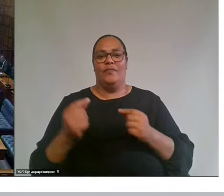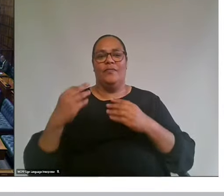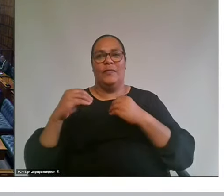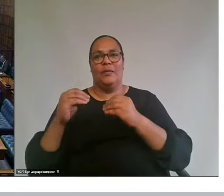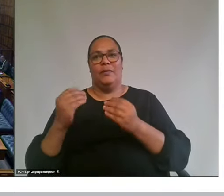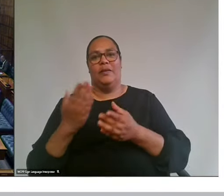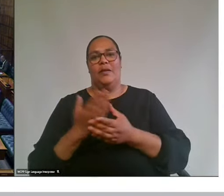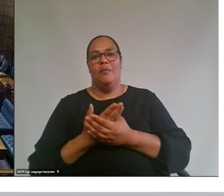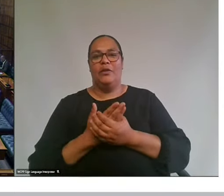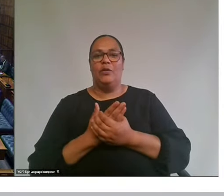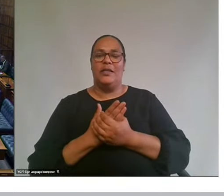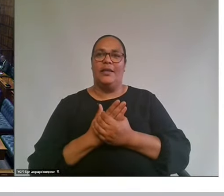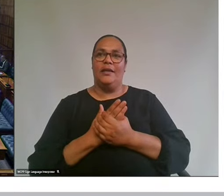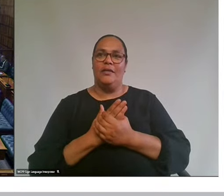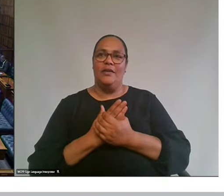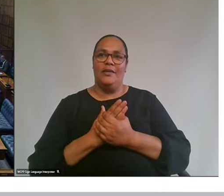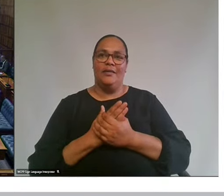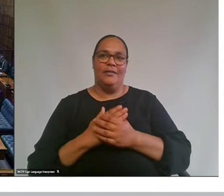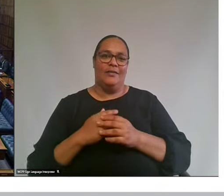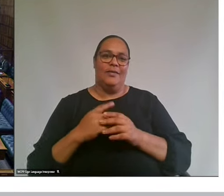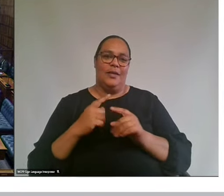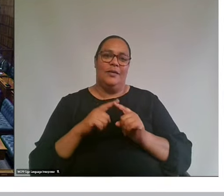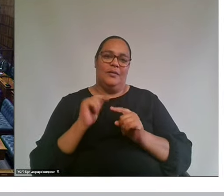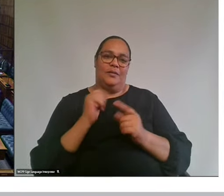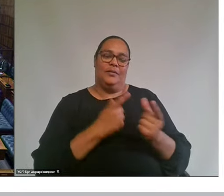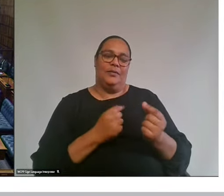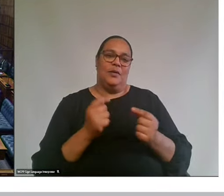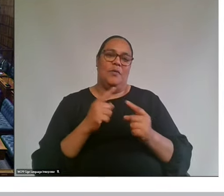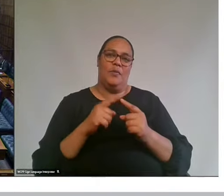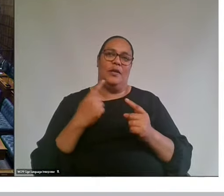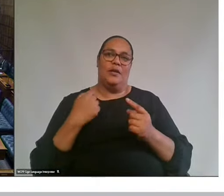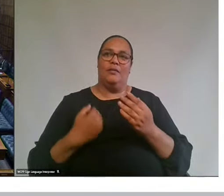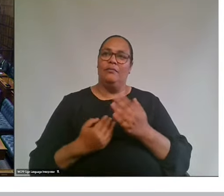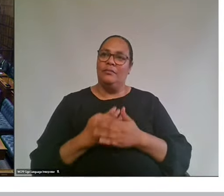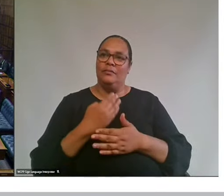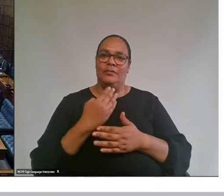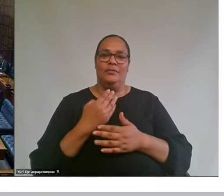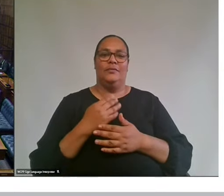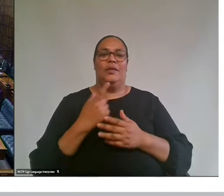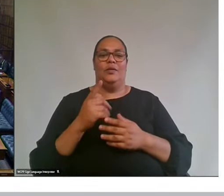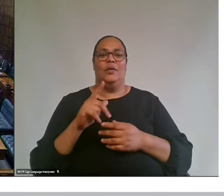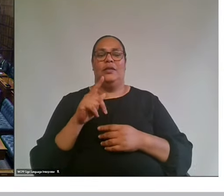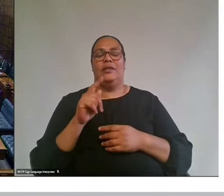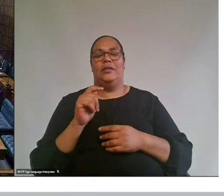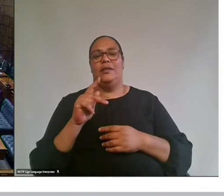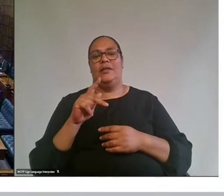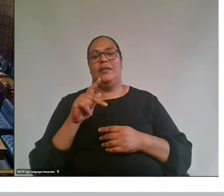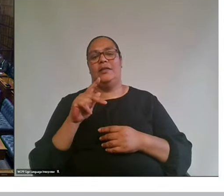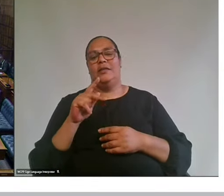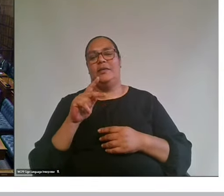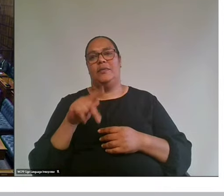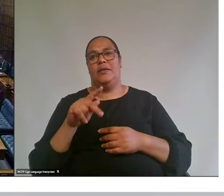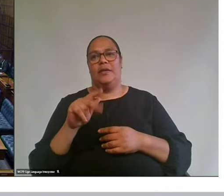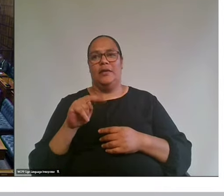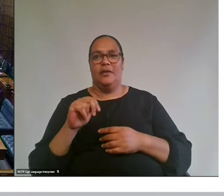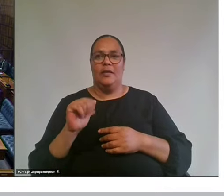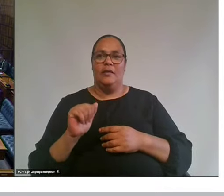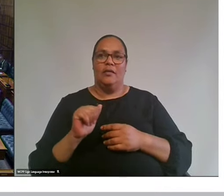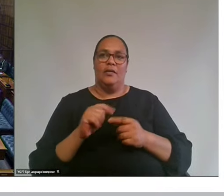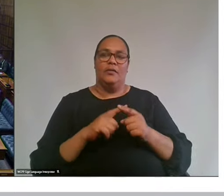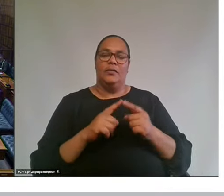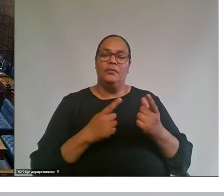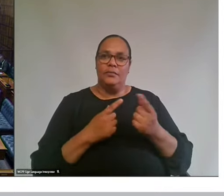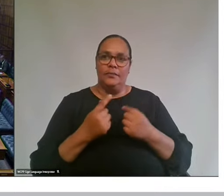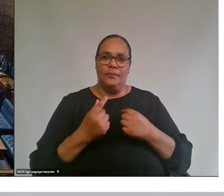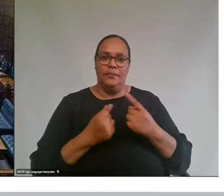case with the port regulator and with transet group and recently uh tnpa uh in Sana confirmed that they have